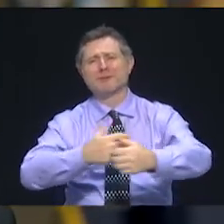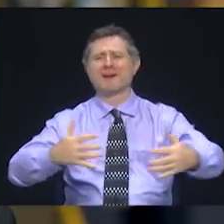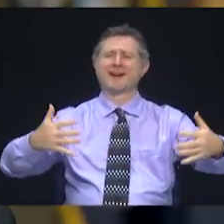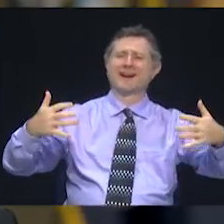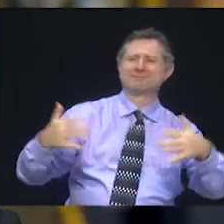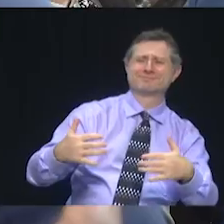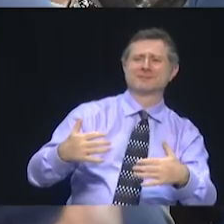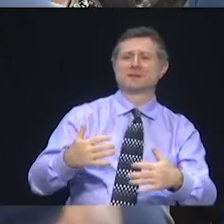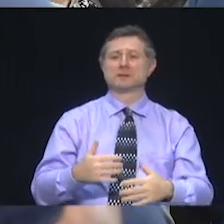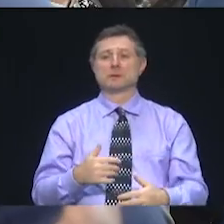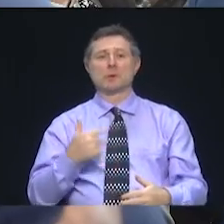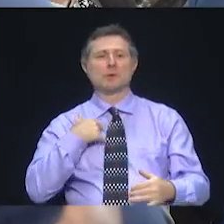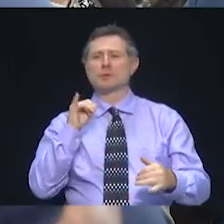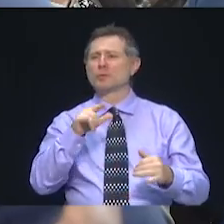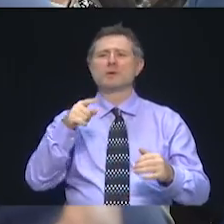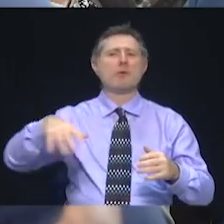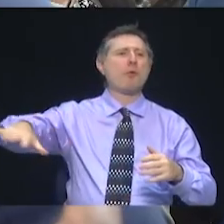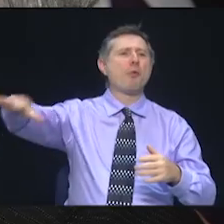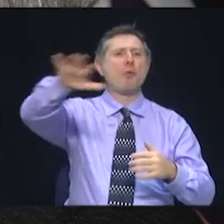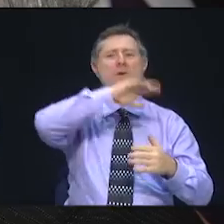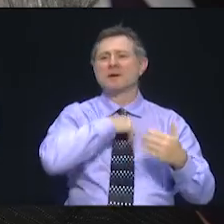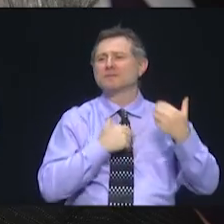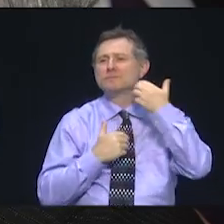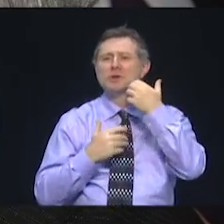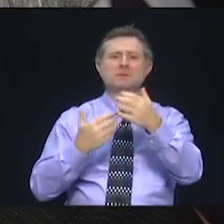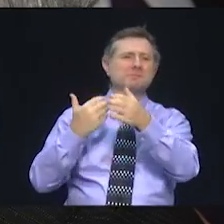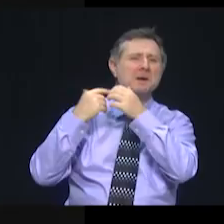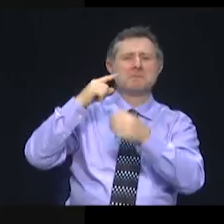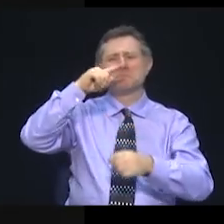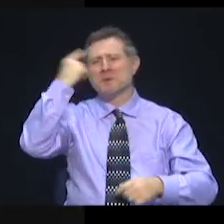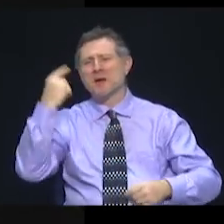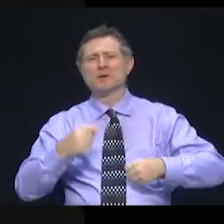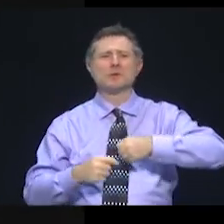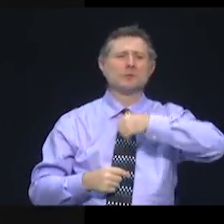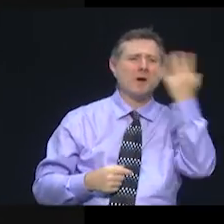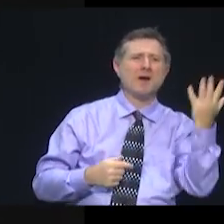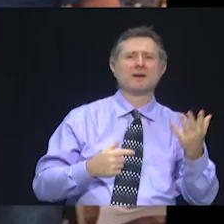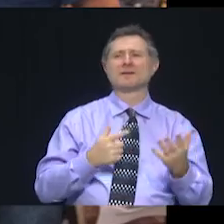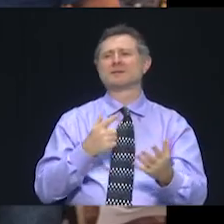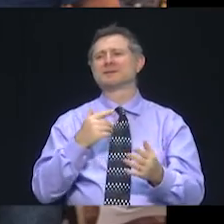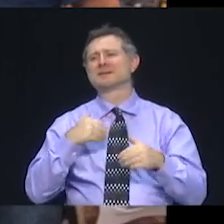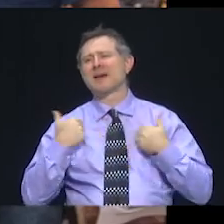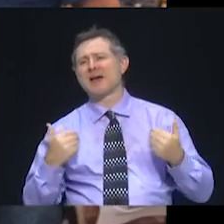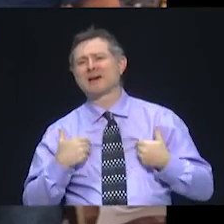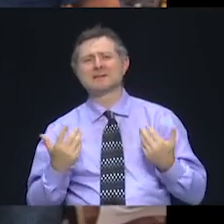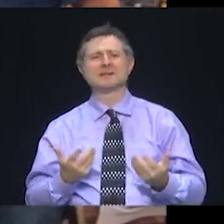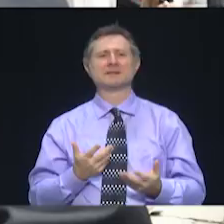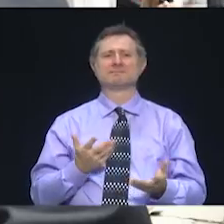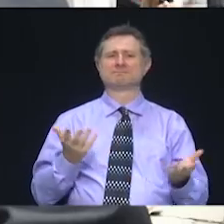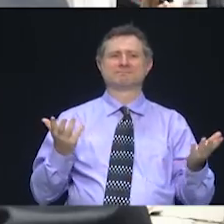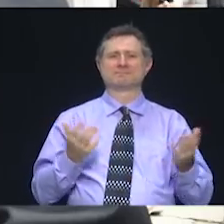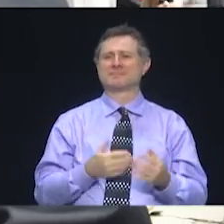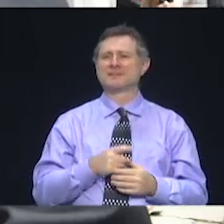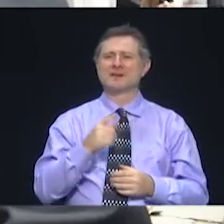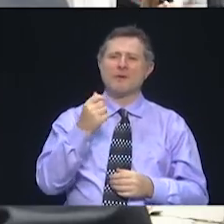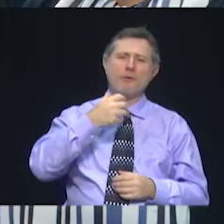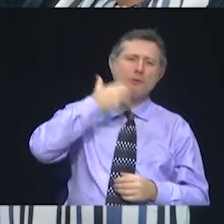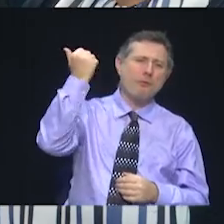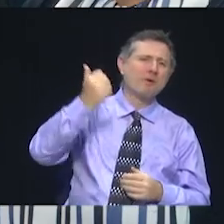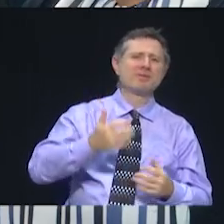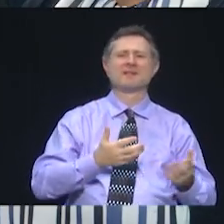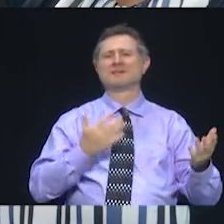it with everyone, black and white, young and old,